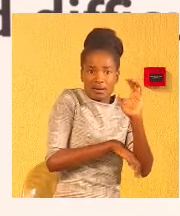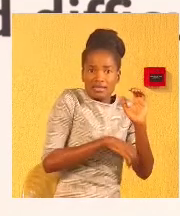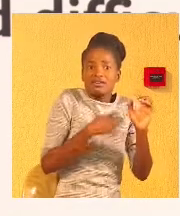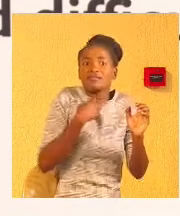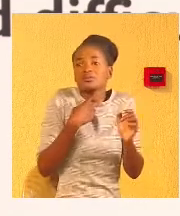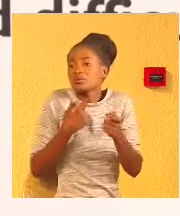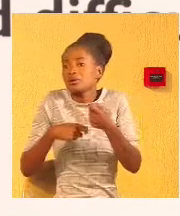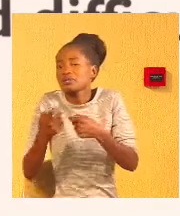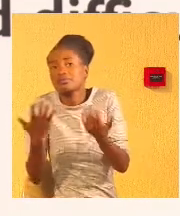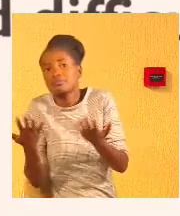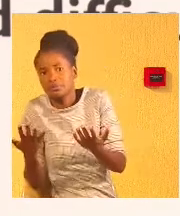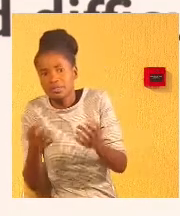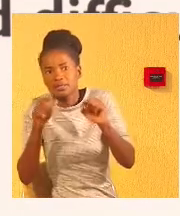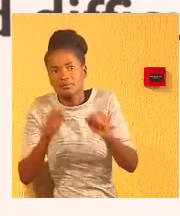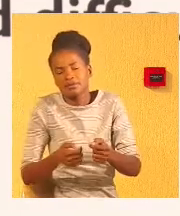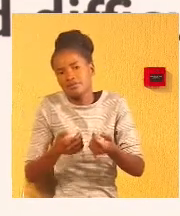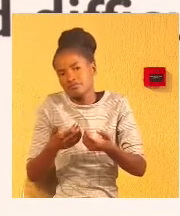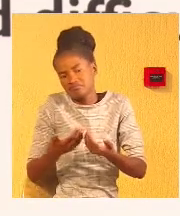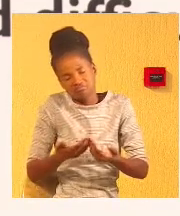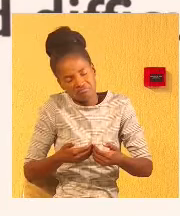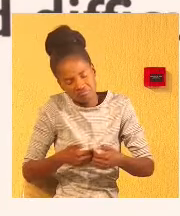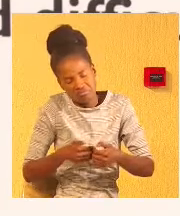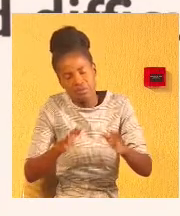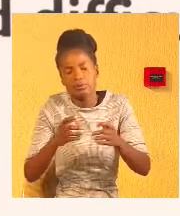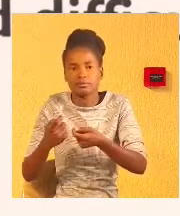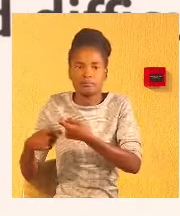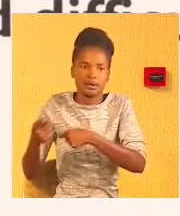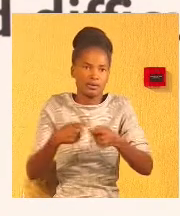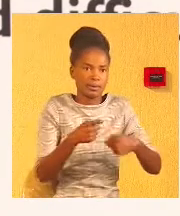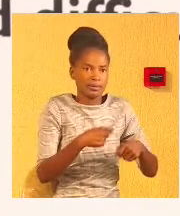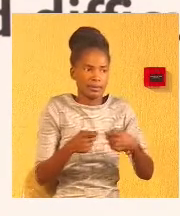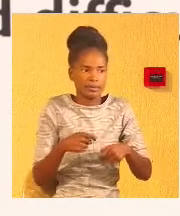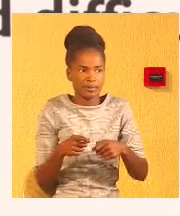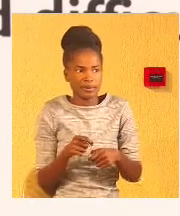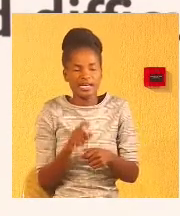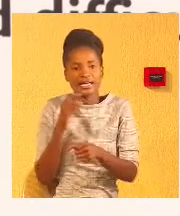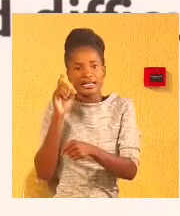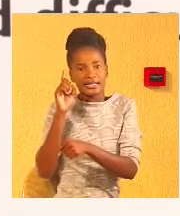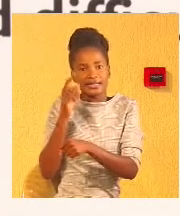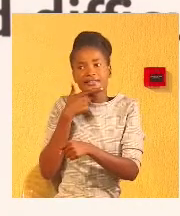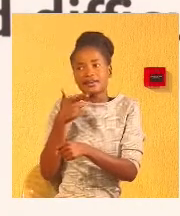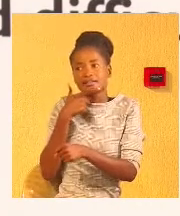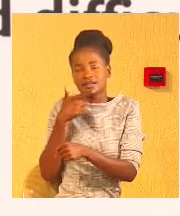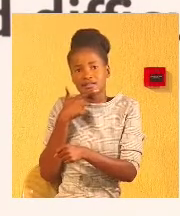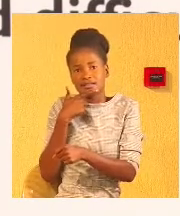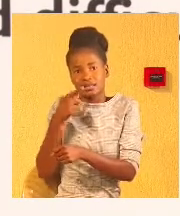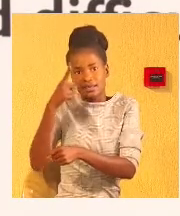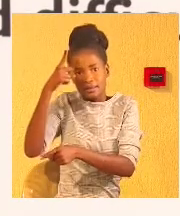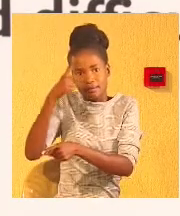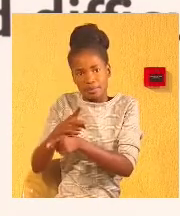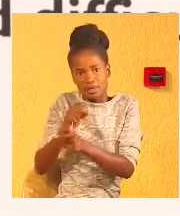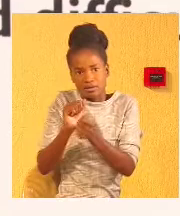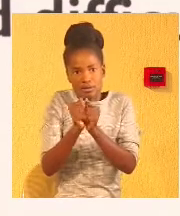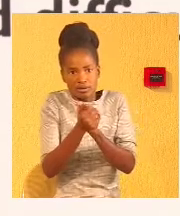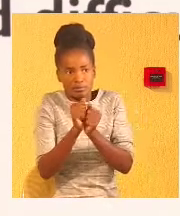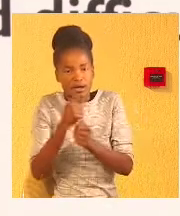to that market. All right. However, this will have to be done following the guidelines that have been prescribed by the